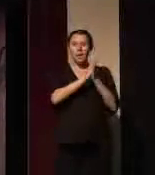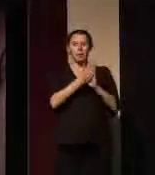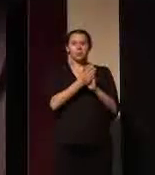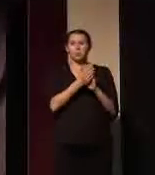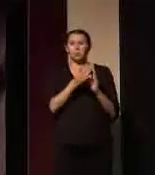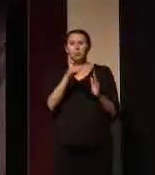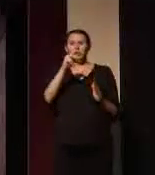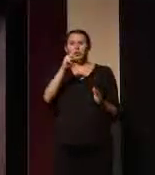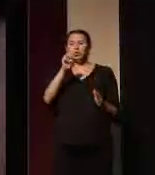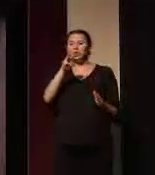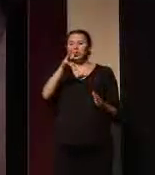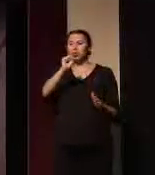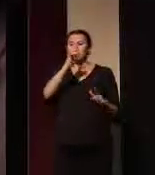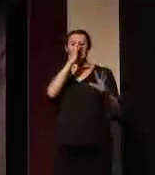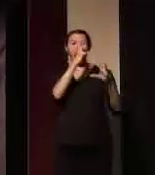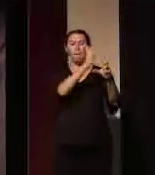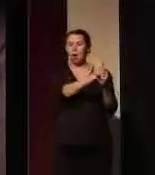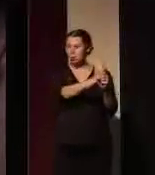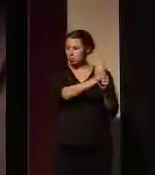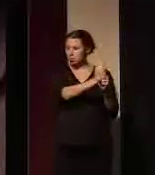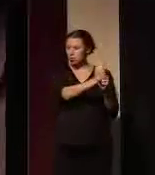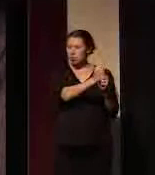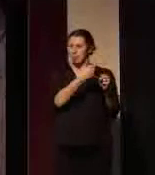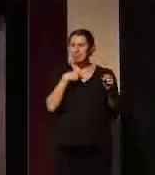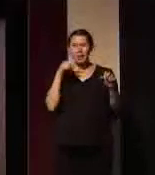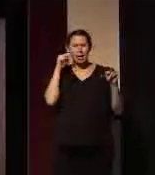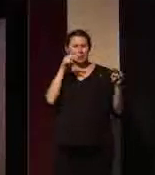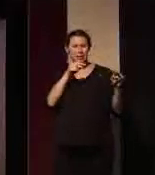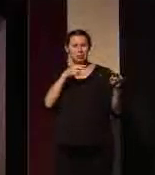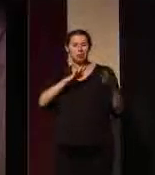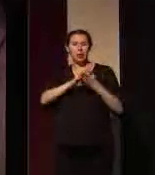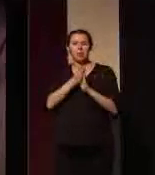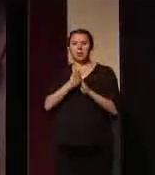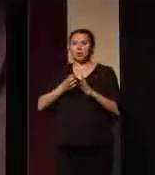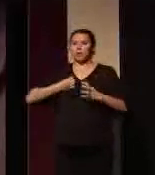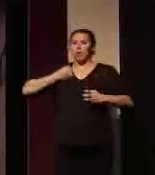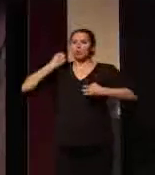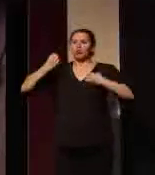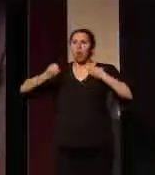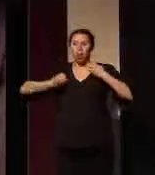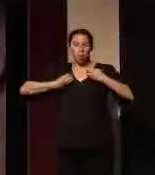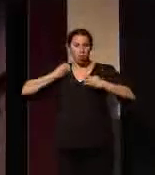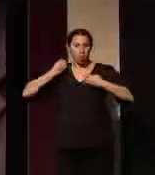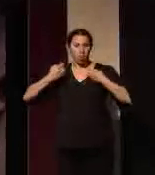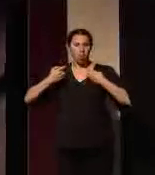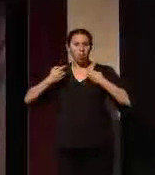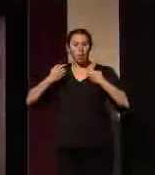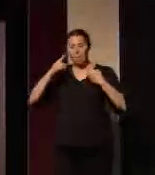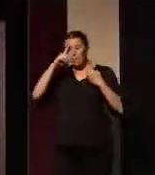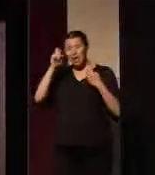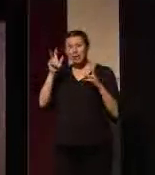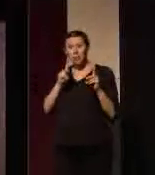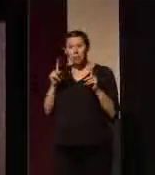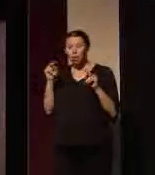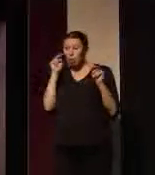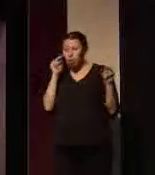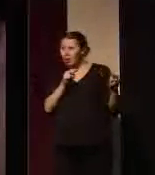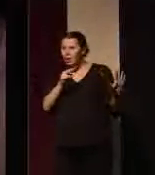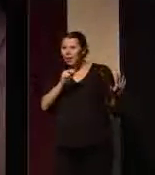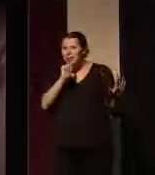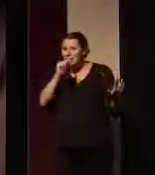news phenomenon here, I get very emotional, because I hope people look at this, including my fellow Latinos. This is not a black